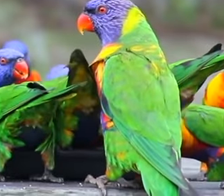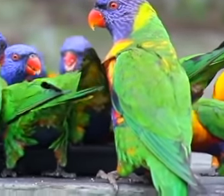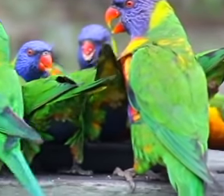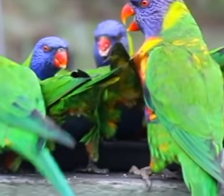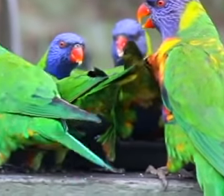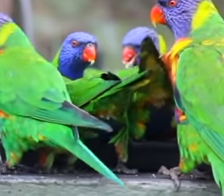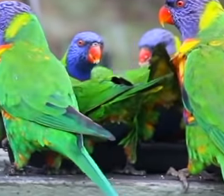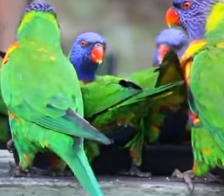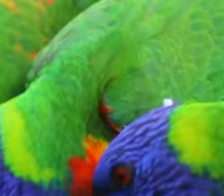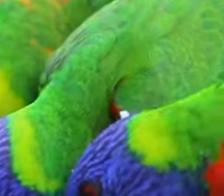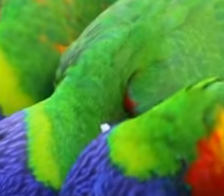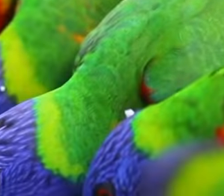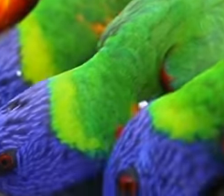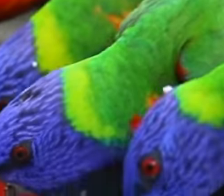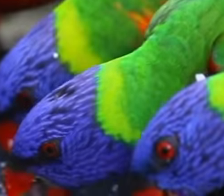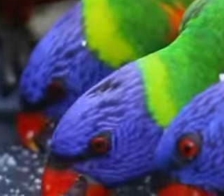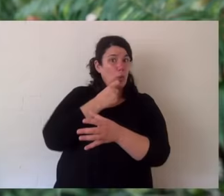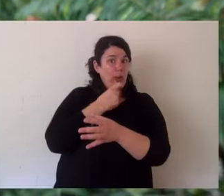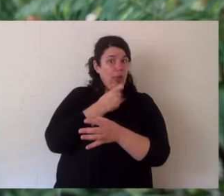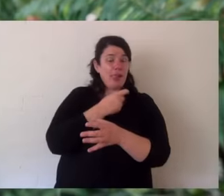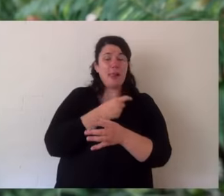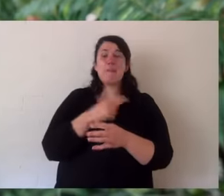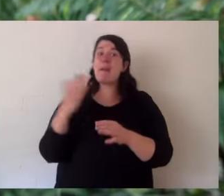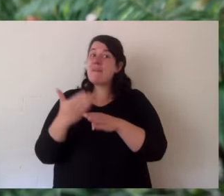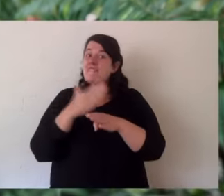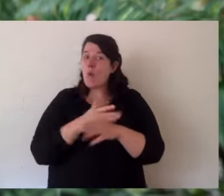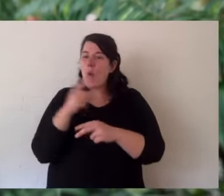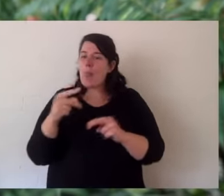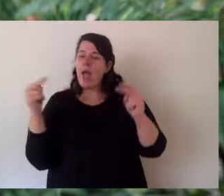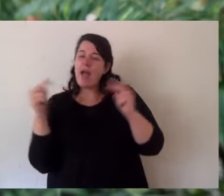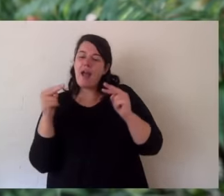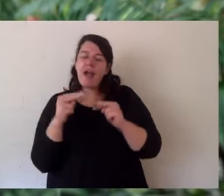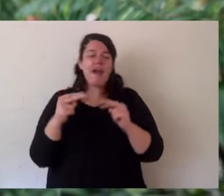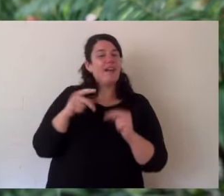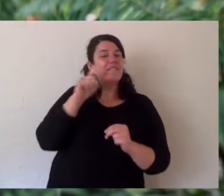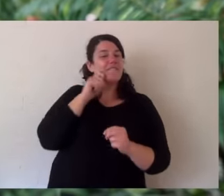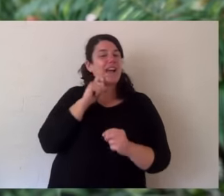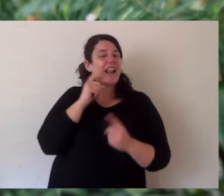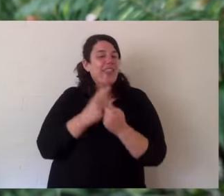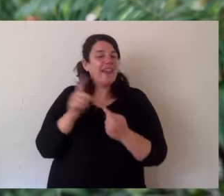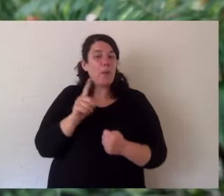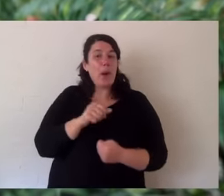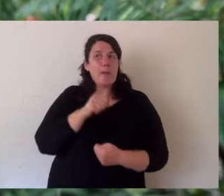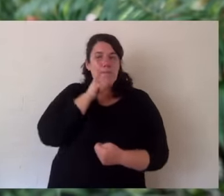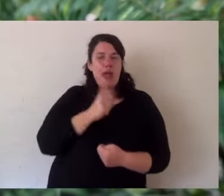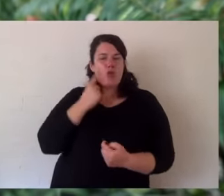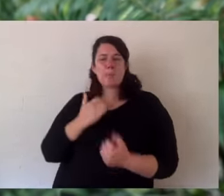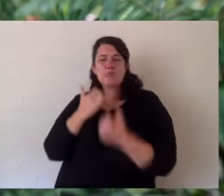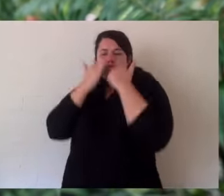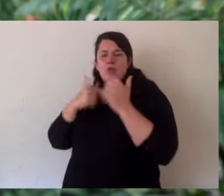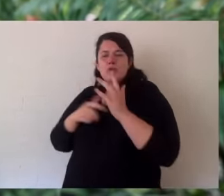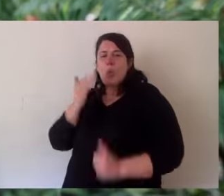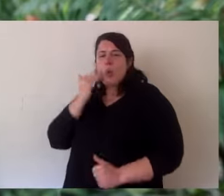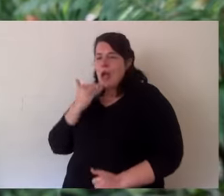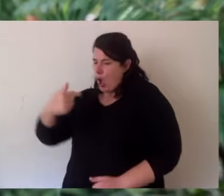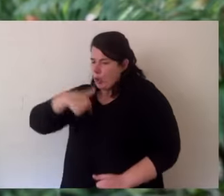a pair will move off and they'll leave the flock. Before that, they court. They do lots of funny things. Courting is when